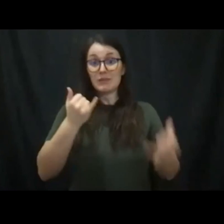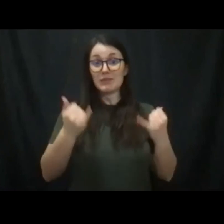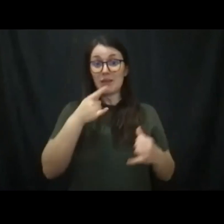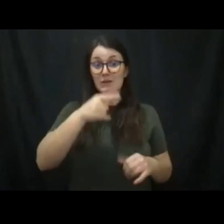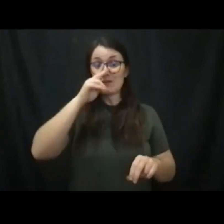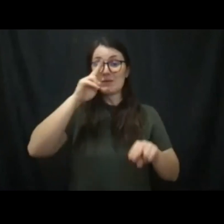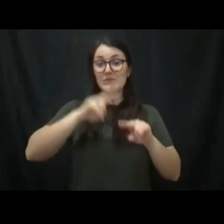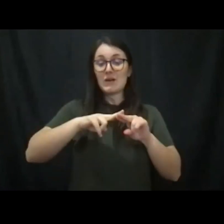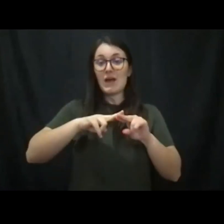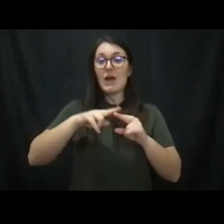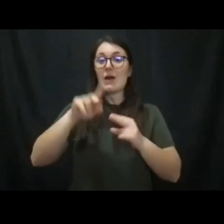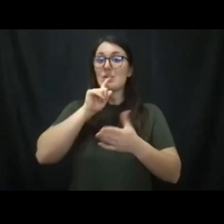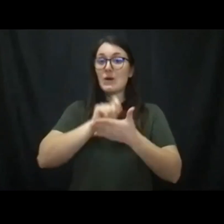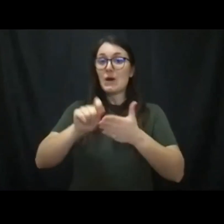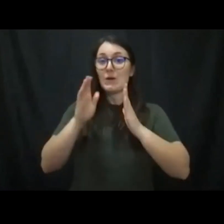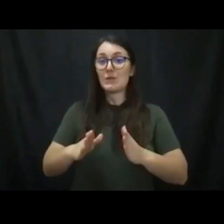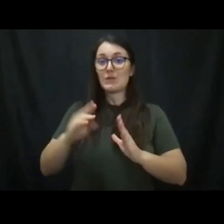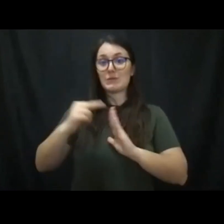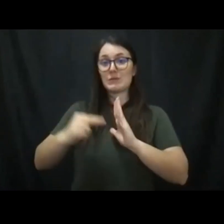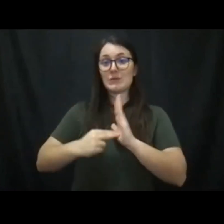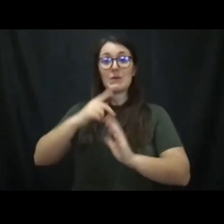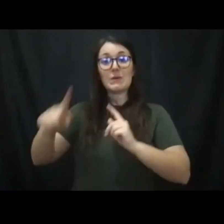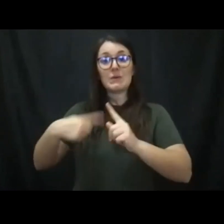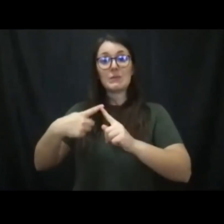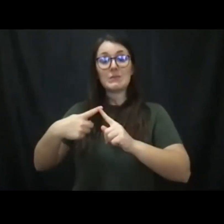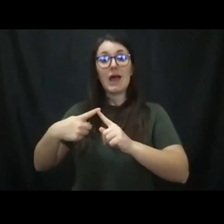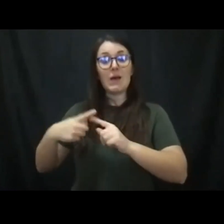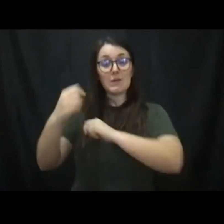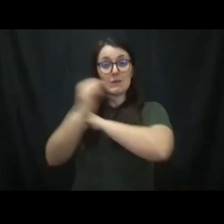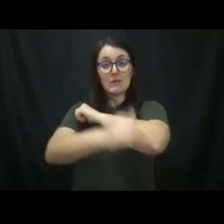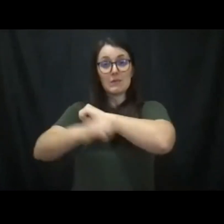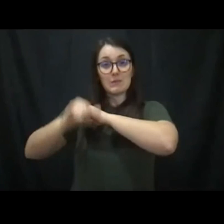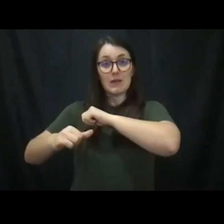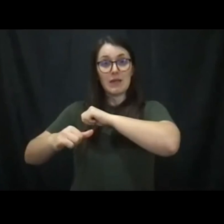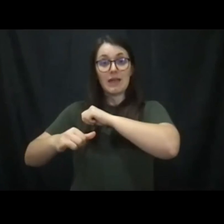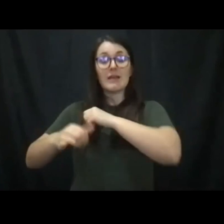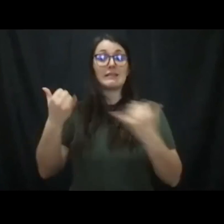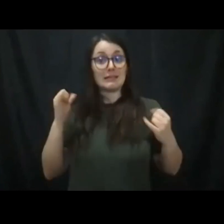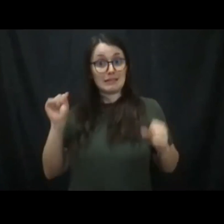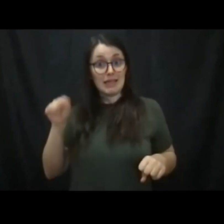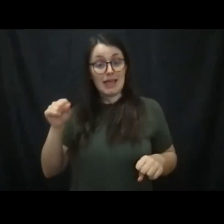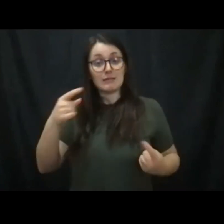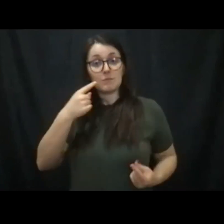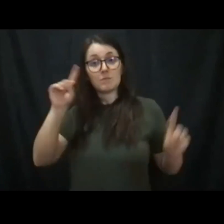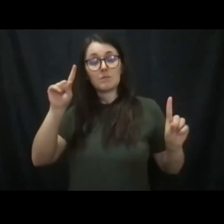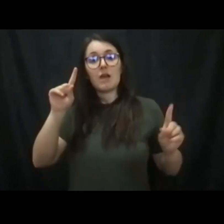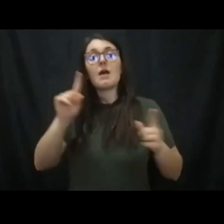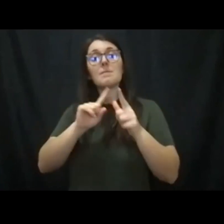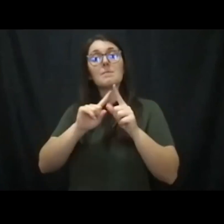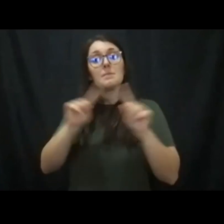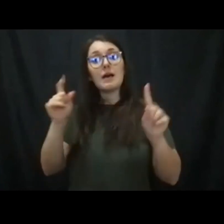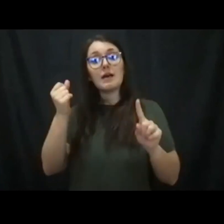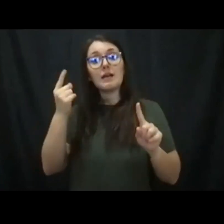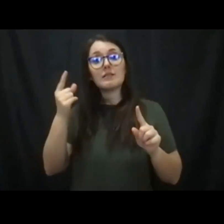author's note at the end of this about Humphrey. Now Humphrey made it out and he would come back